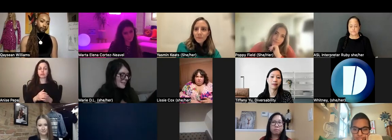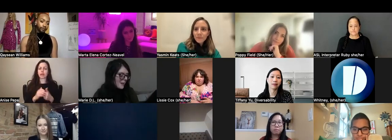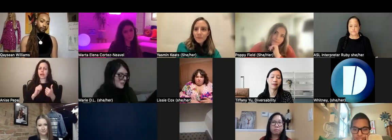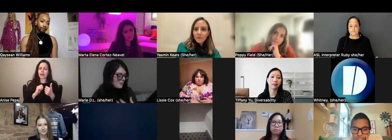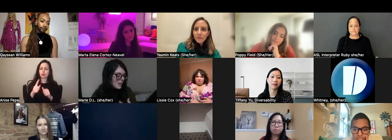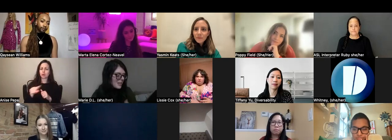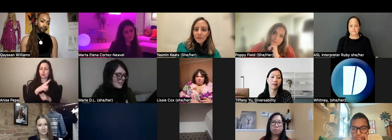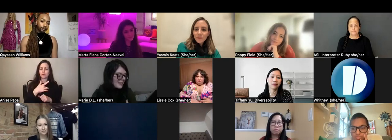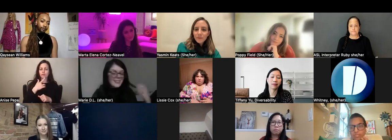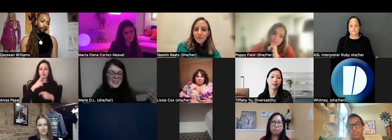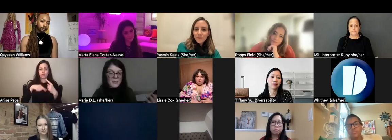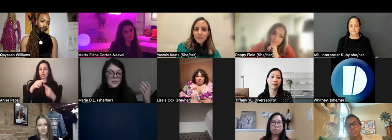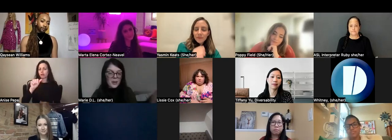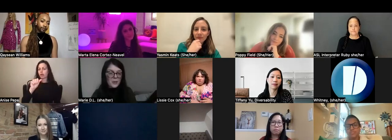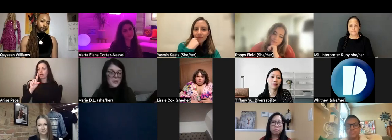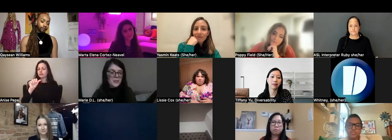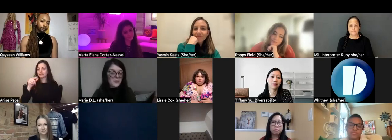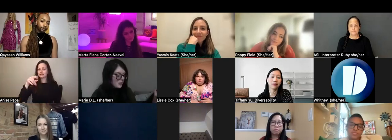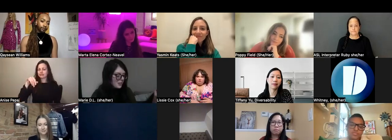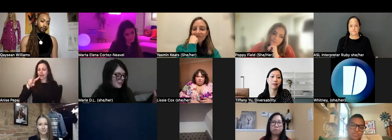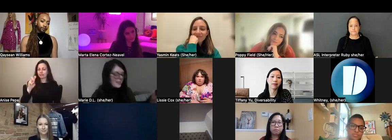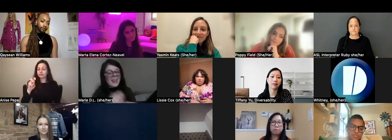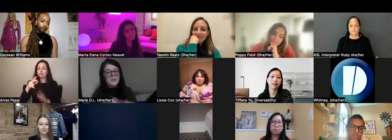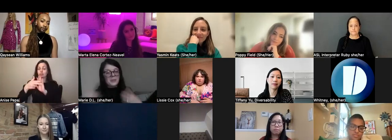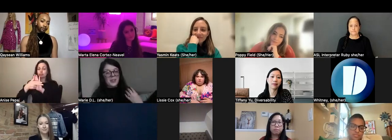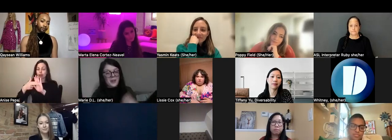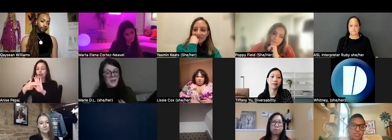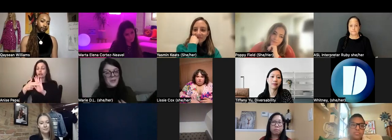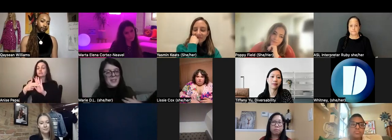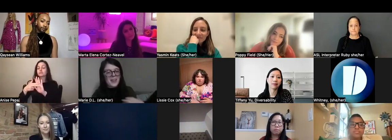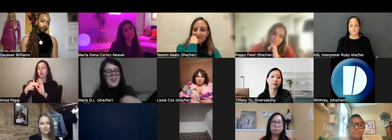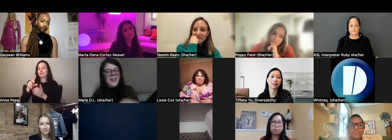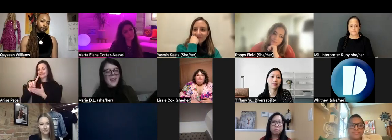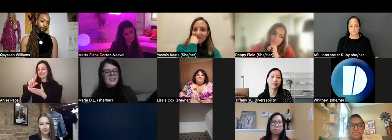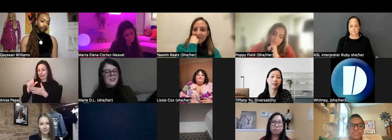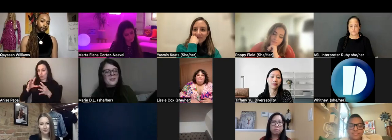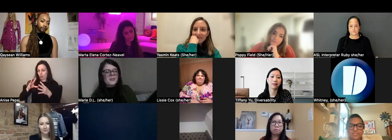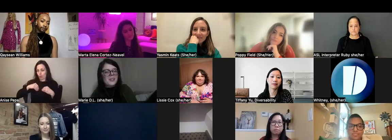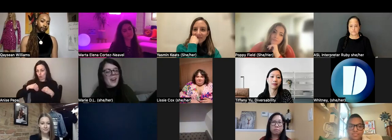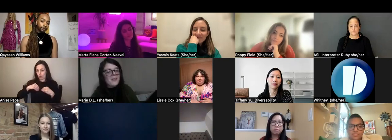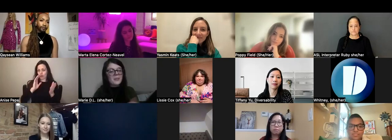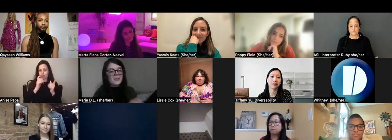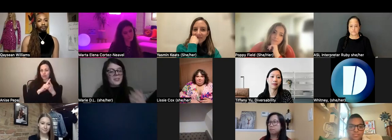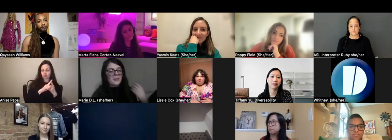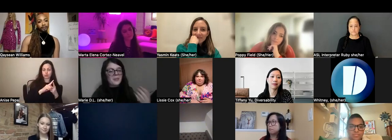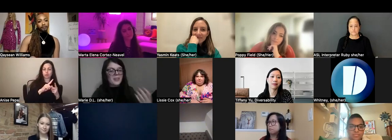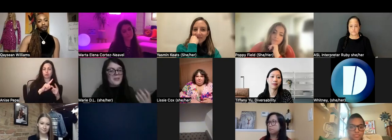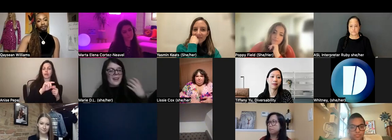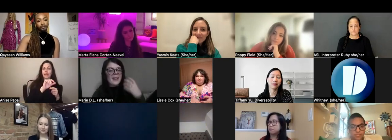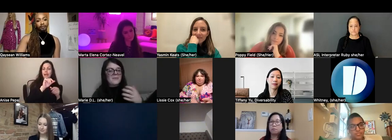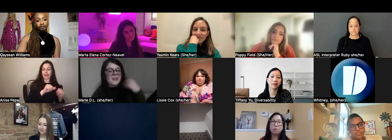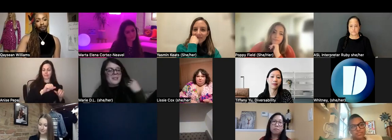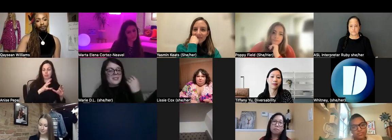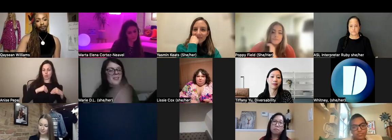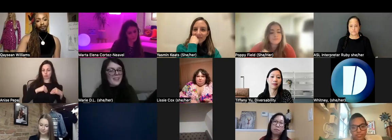an adaptive brand is disabled owned versus abled owned? And so, Quayshawn, I would love to start with you.